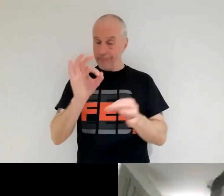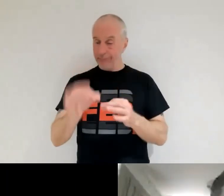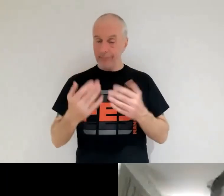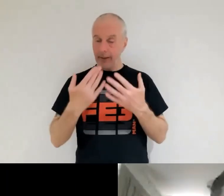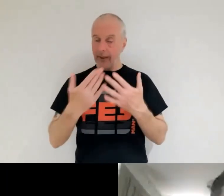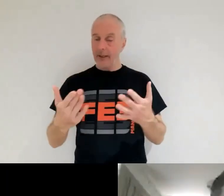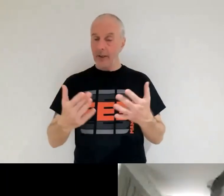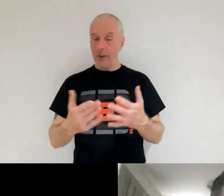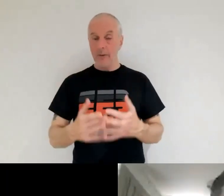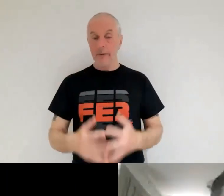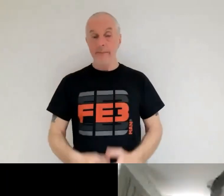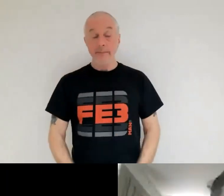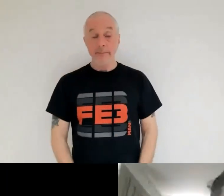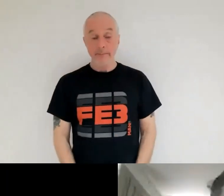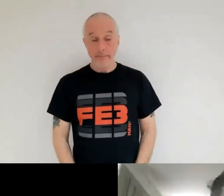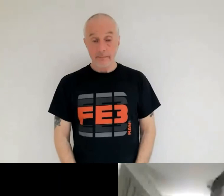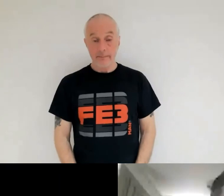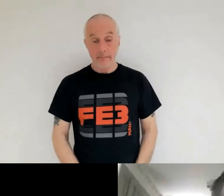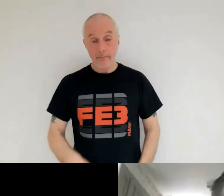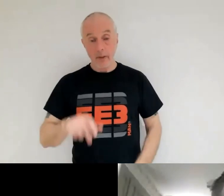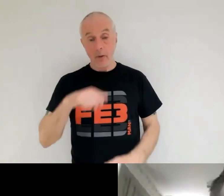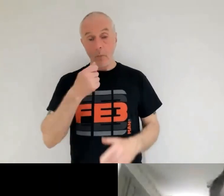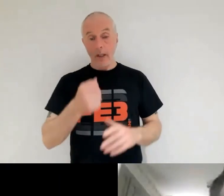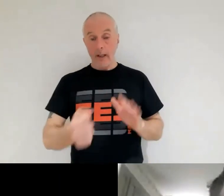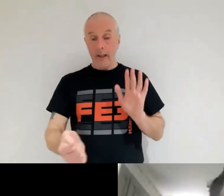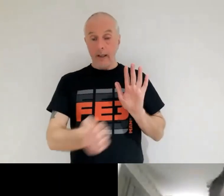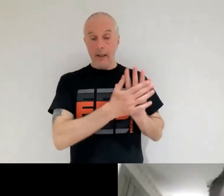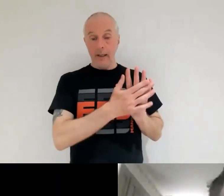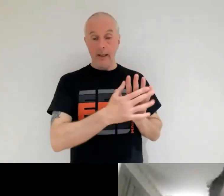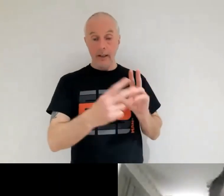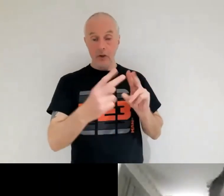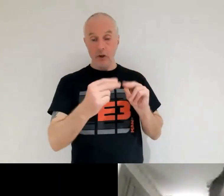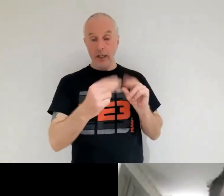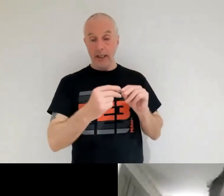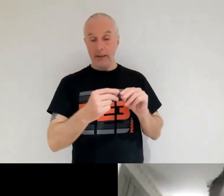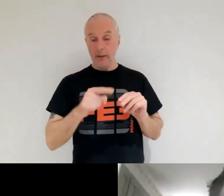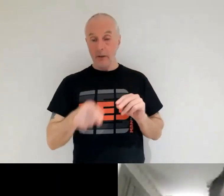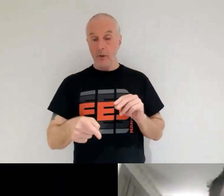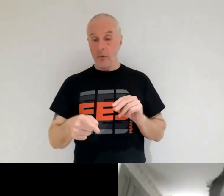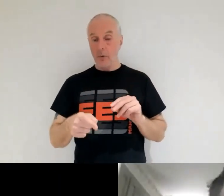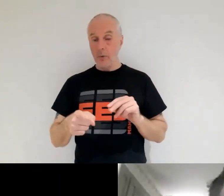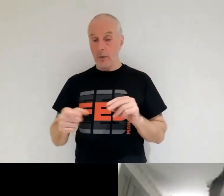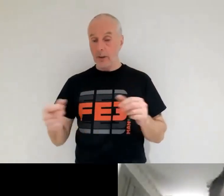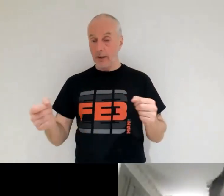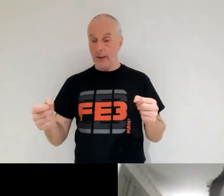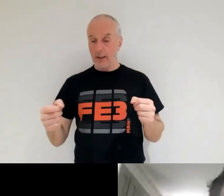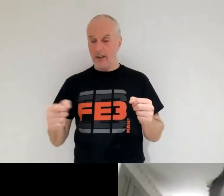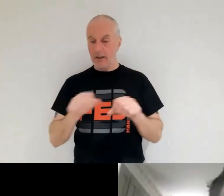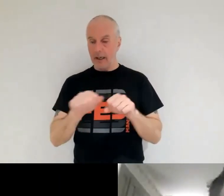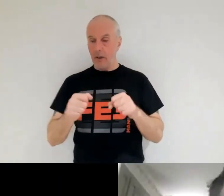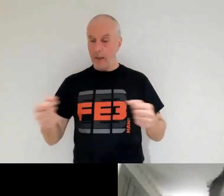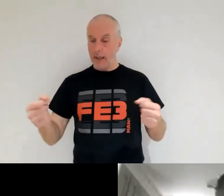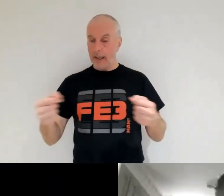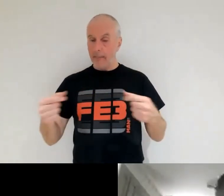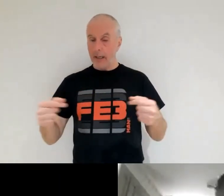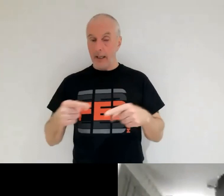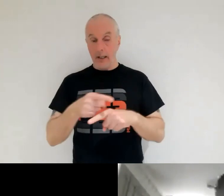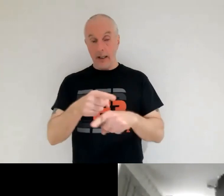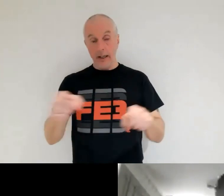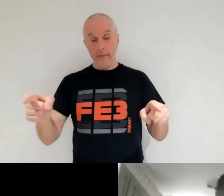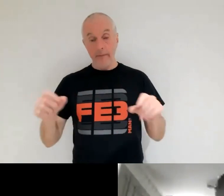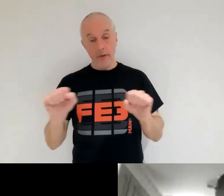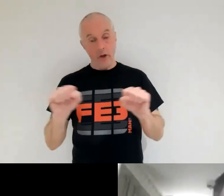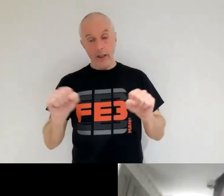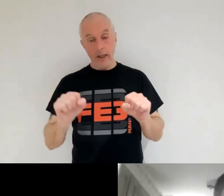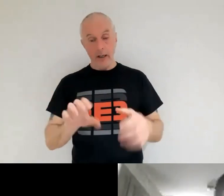for that. I will very quickly post in the chat the link to our mailing list. So for those that are still here, if you're not on the mailing list and you want